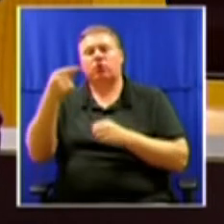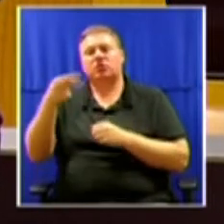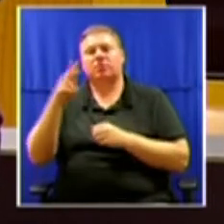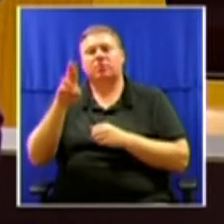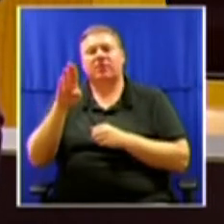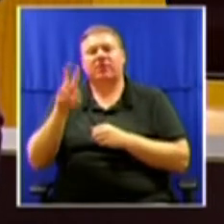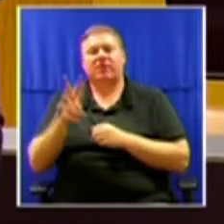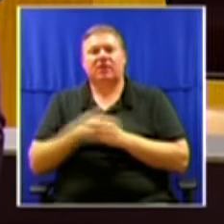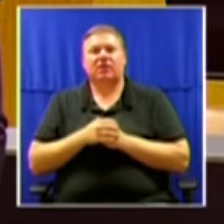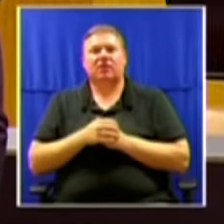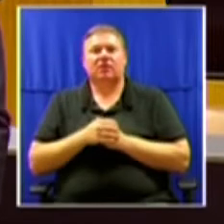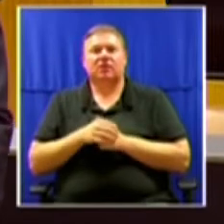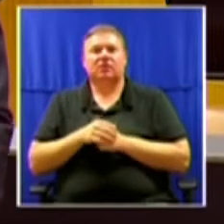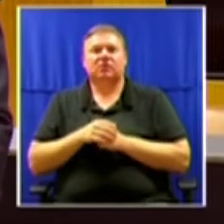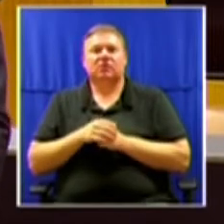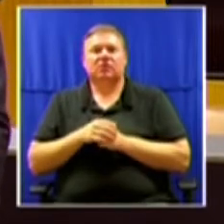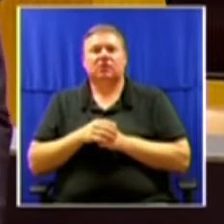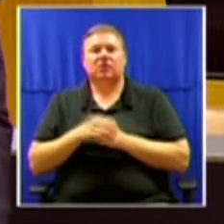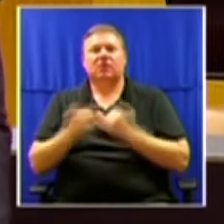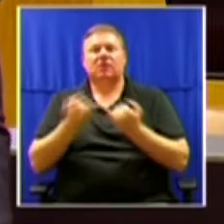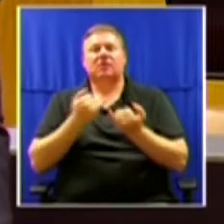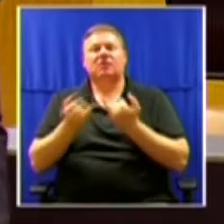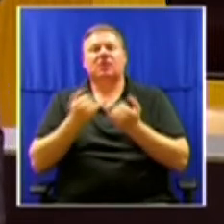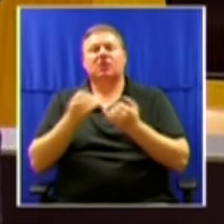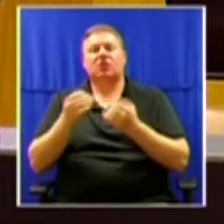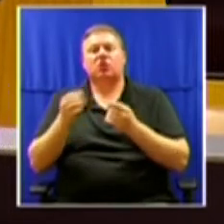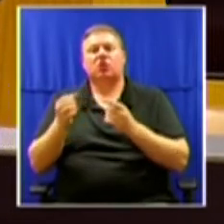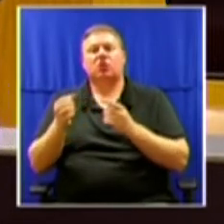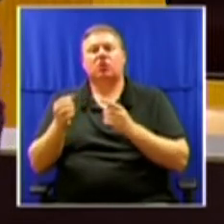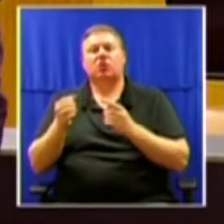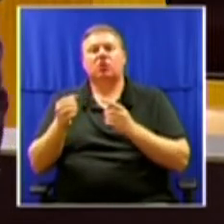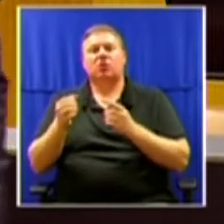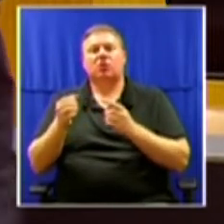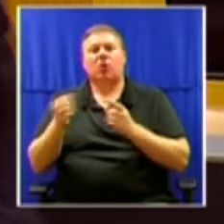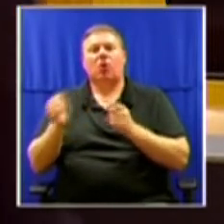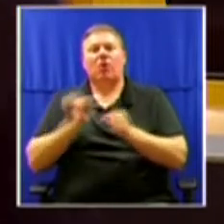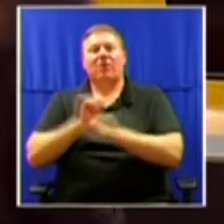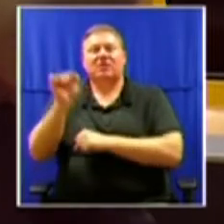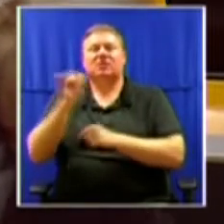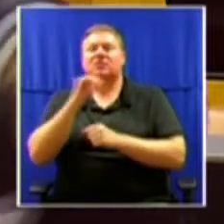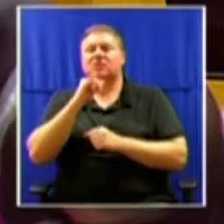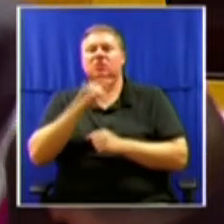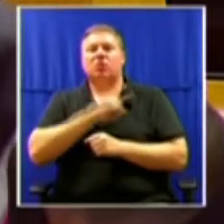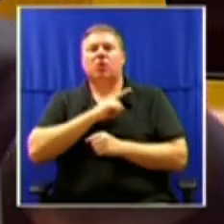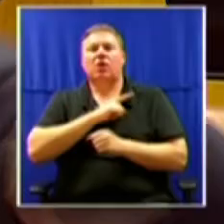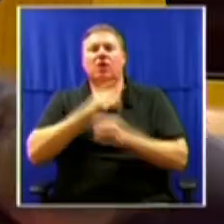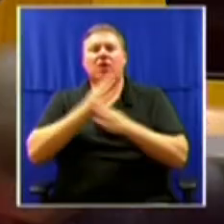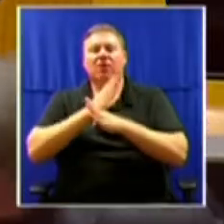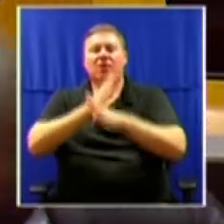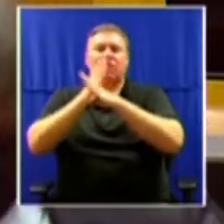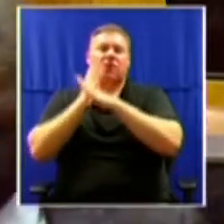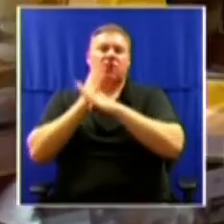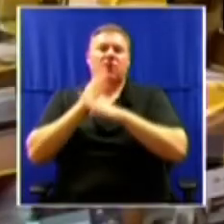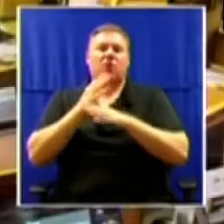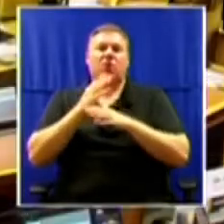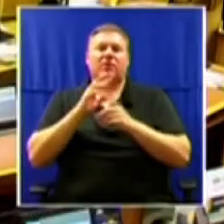and sexual offences to avoid secondary victimization and trauma. Thank you.